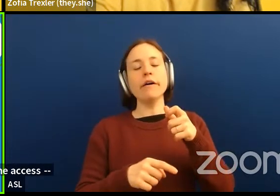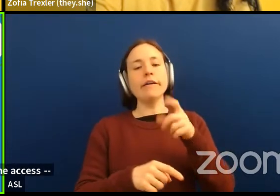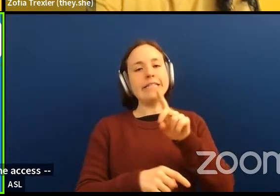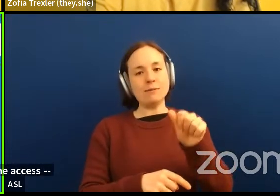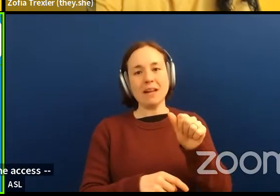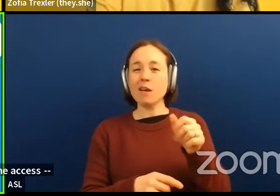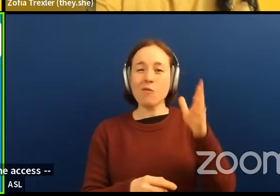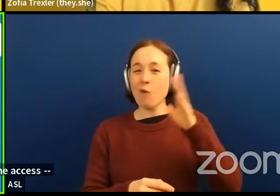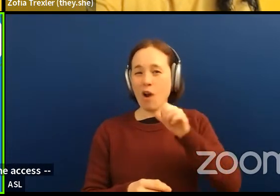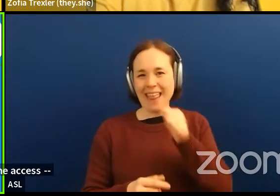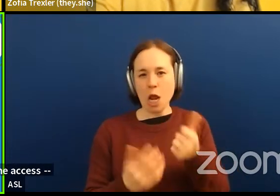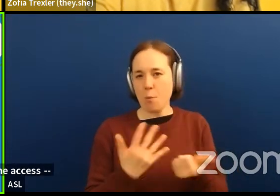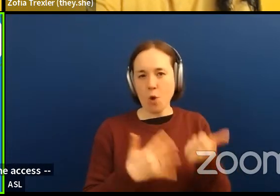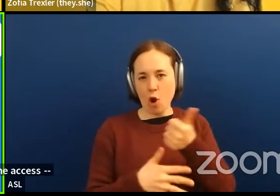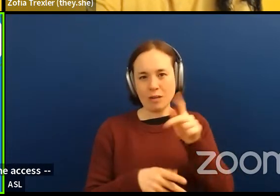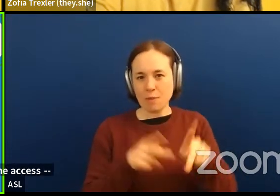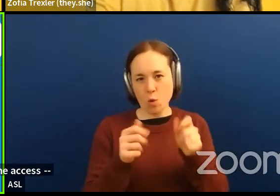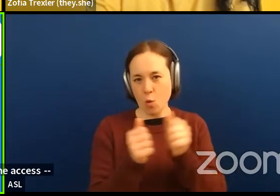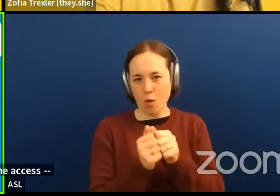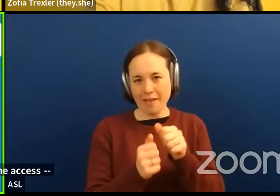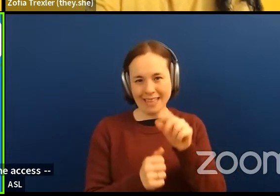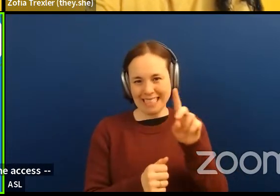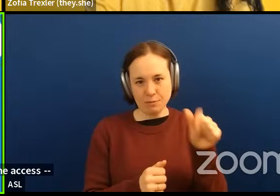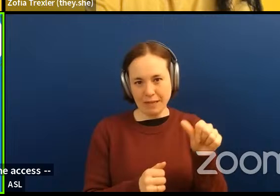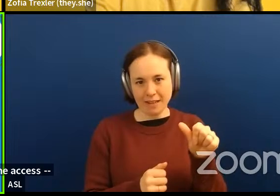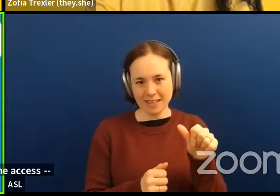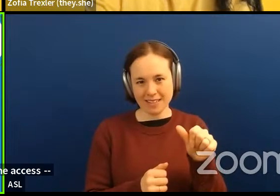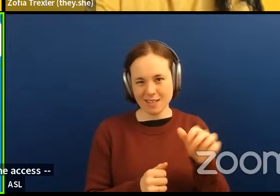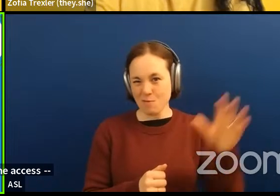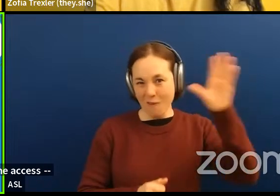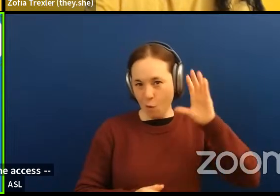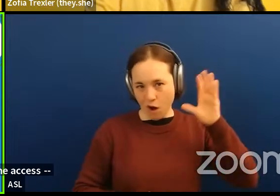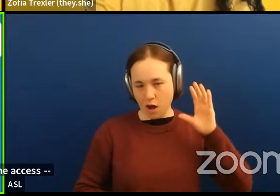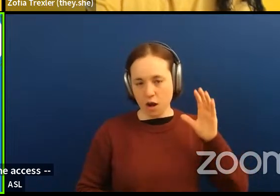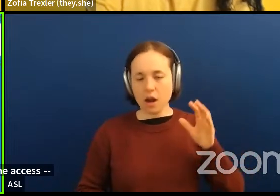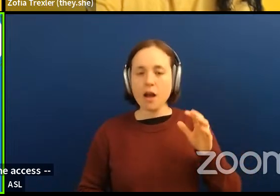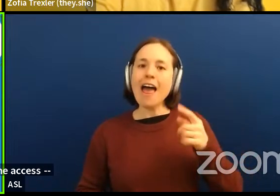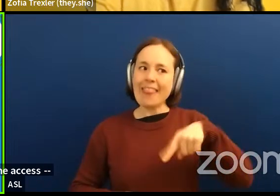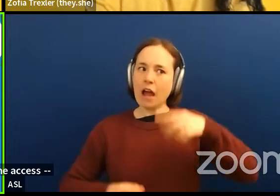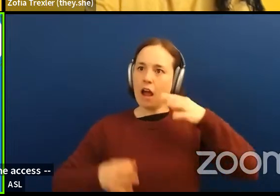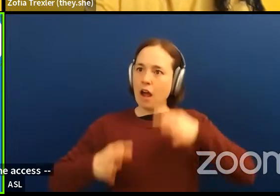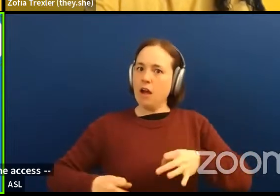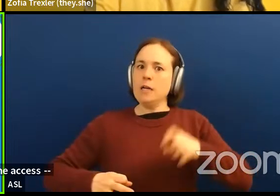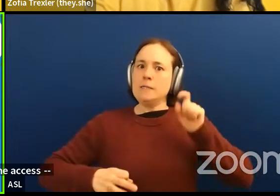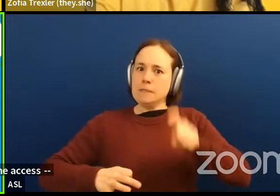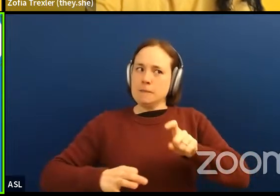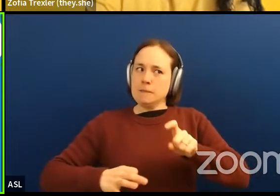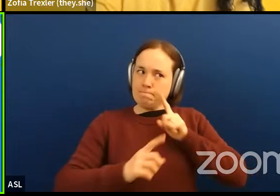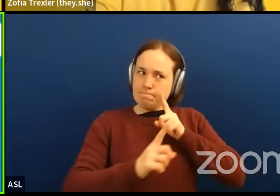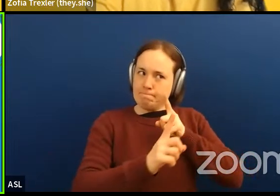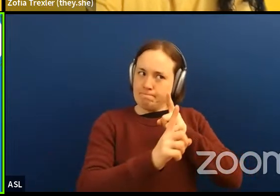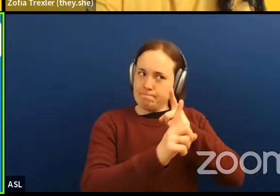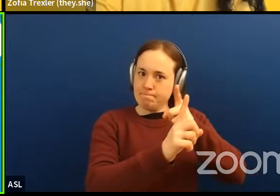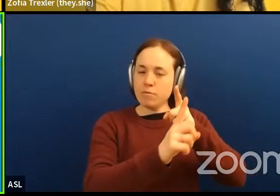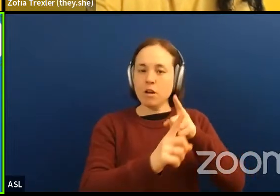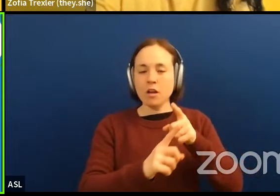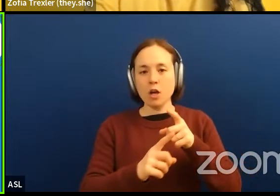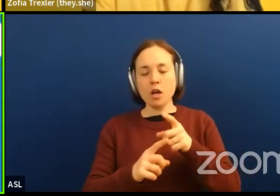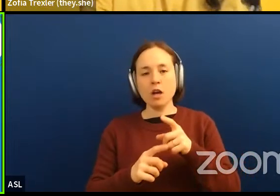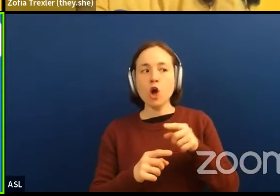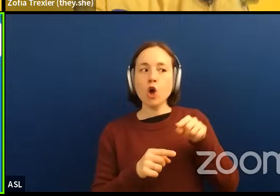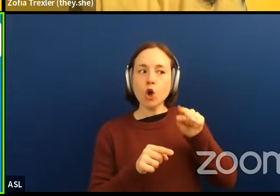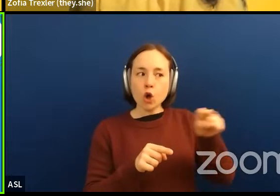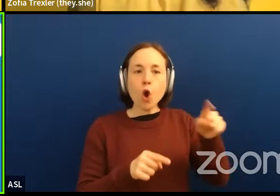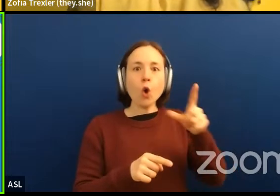with disabilities when the vaccines first came out. There was a movement to where individuals